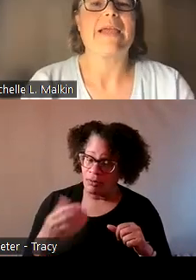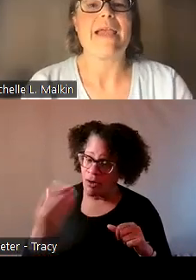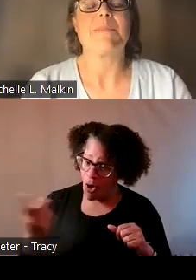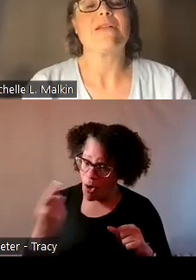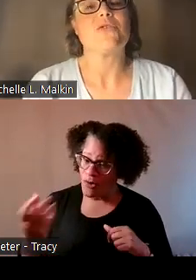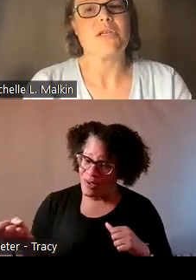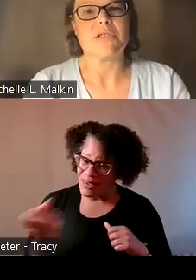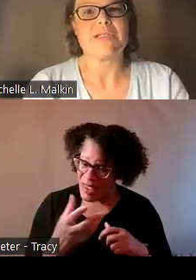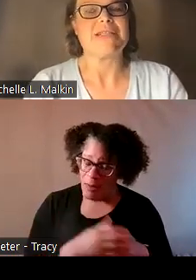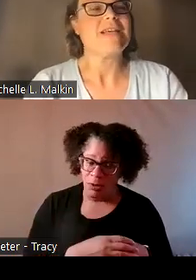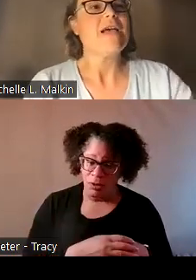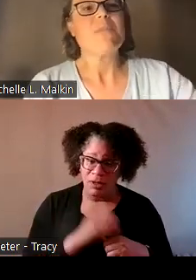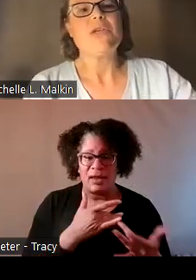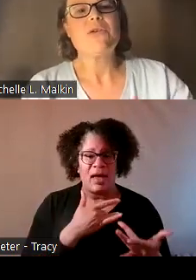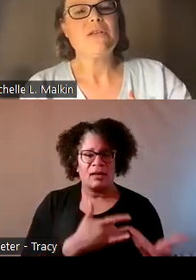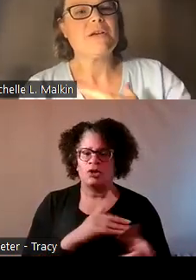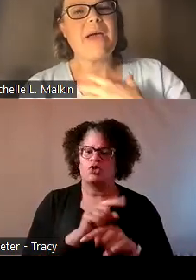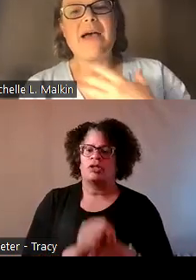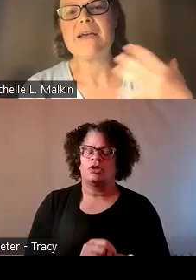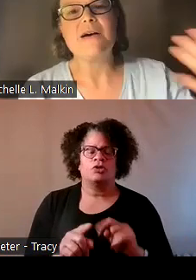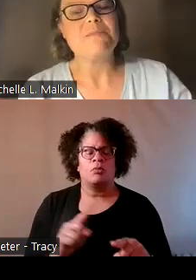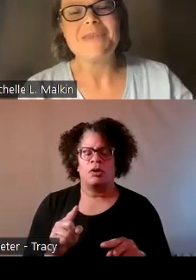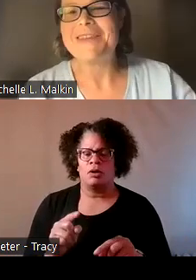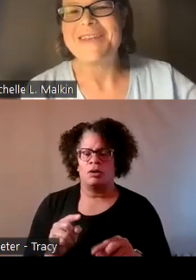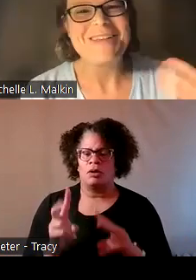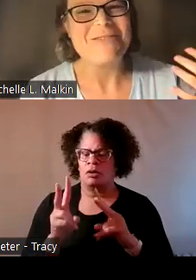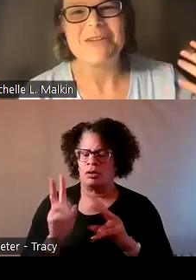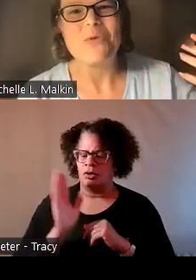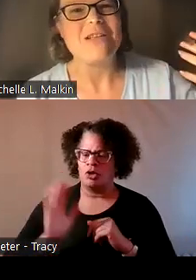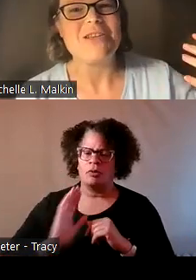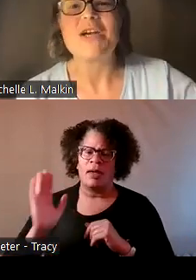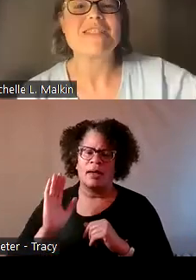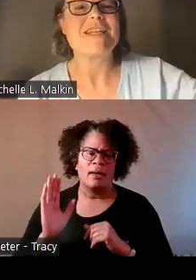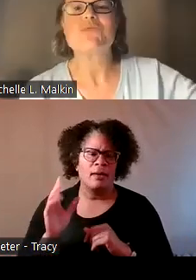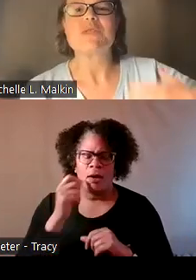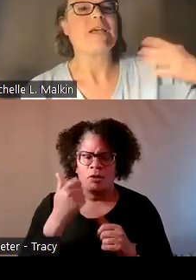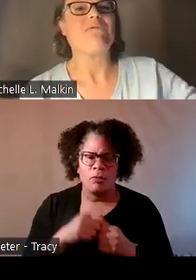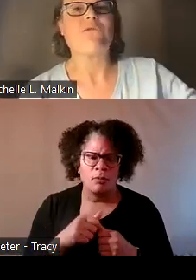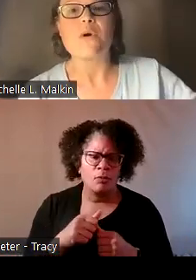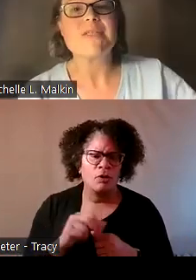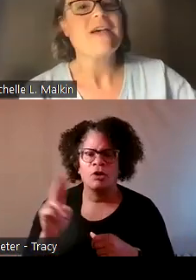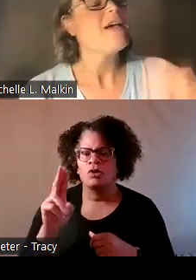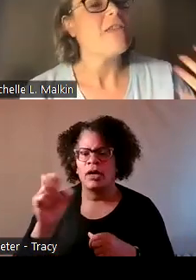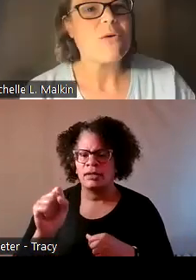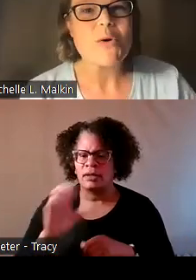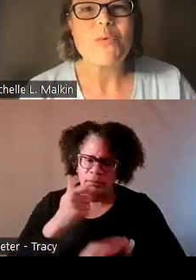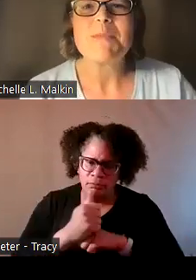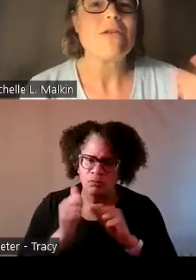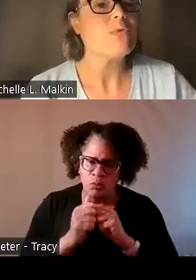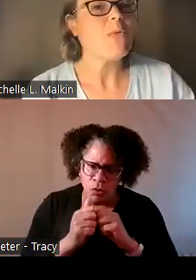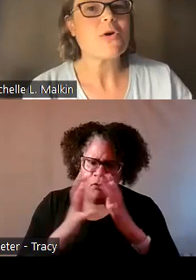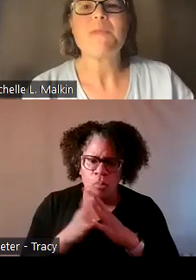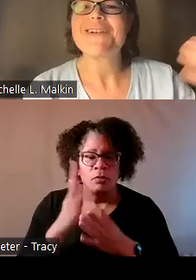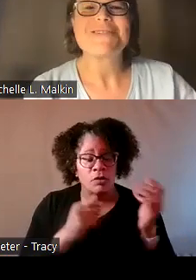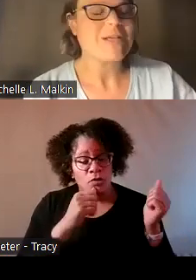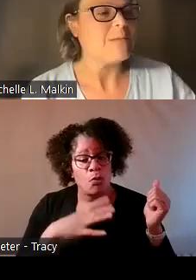have been gambling in the traditional sense, but you could look back even when the United States was being formed, there were women